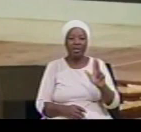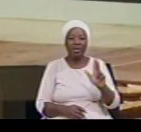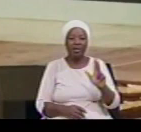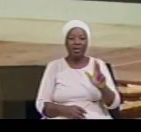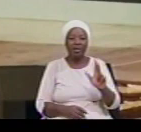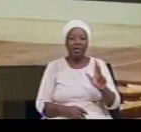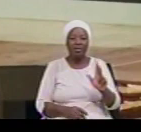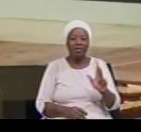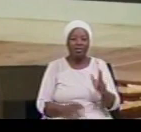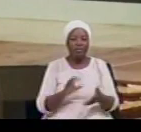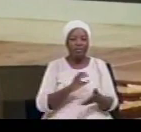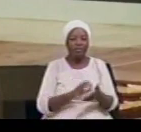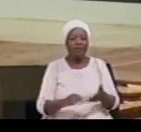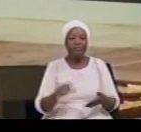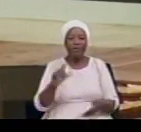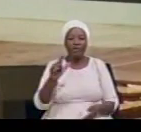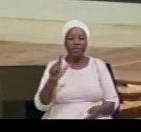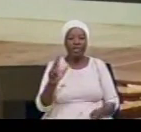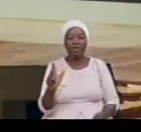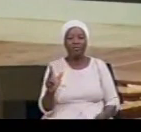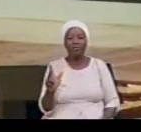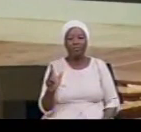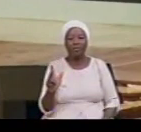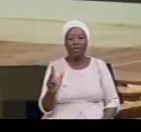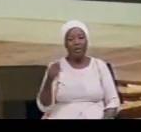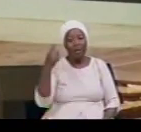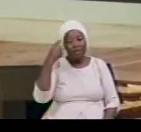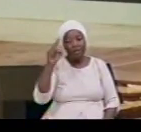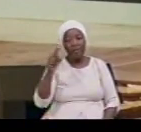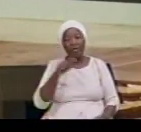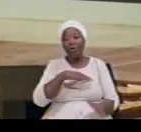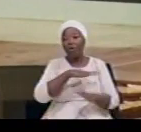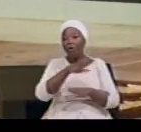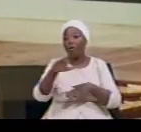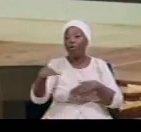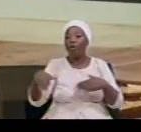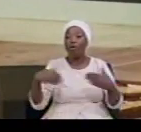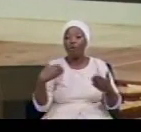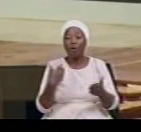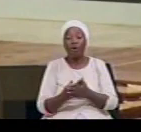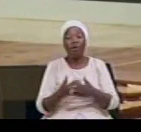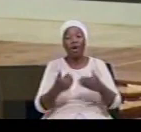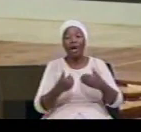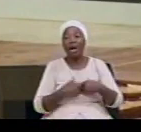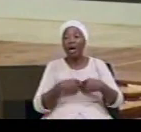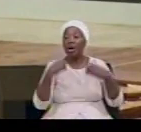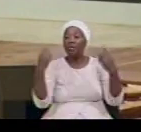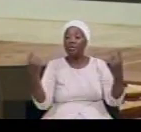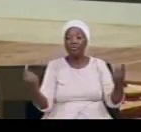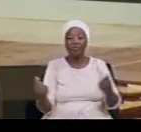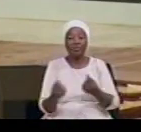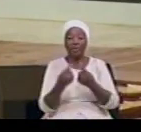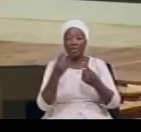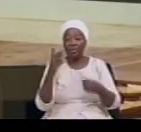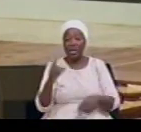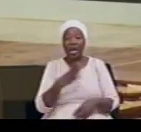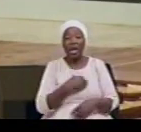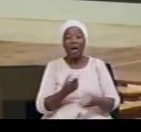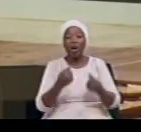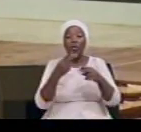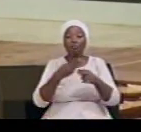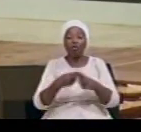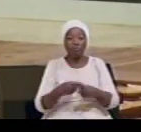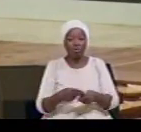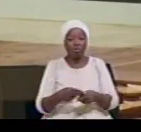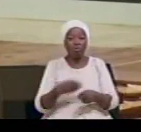verse 23. For all have sinned and come short of